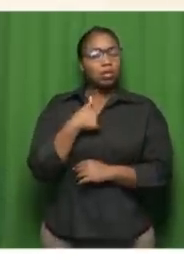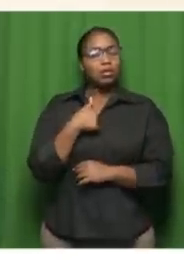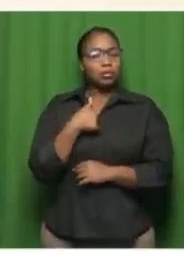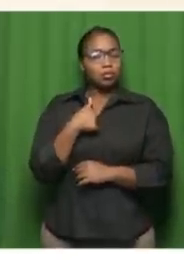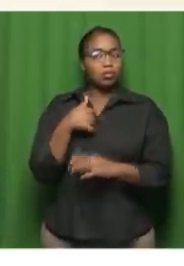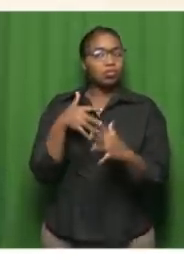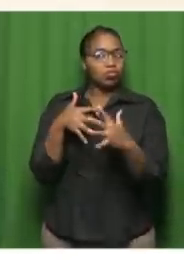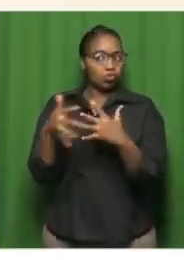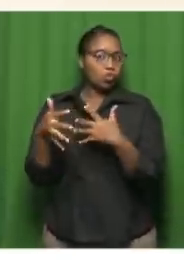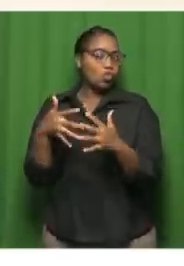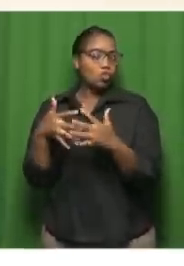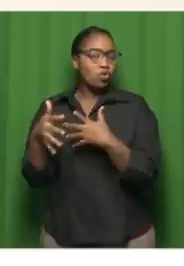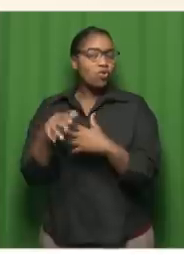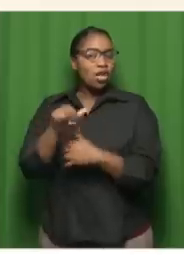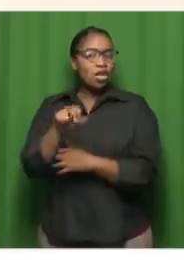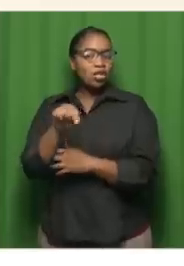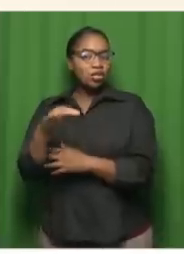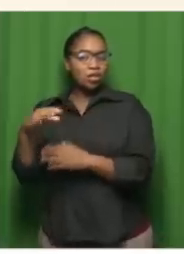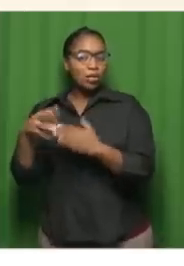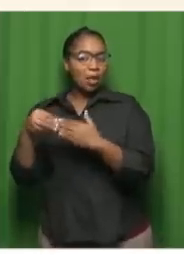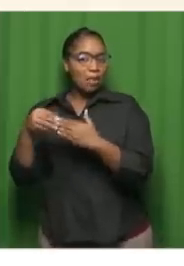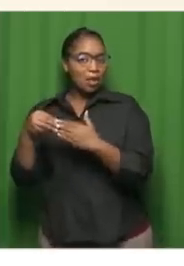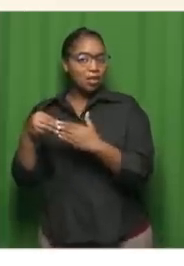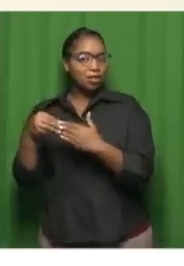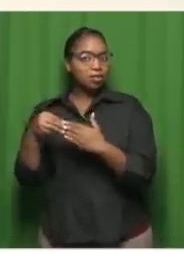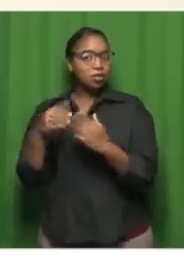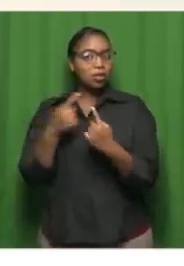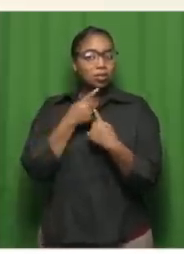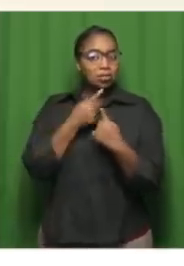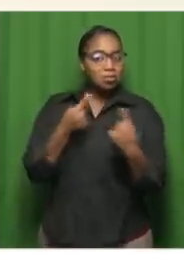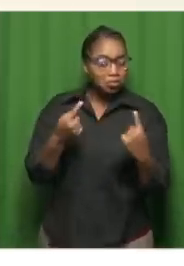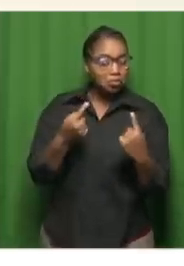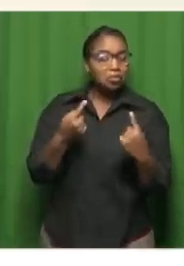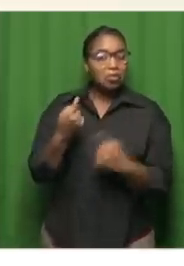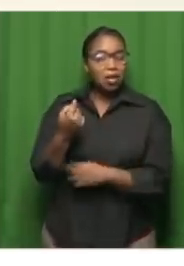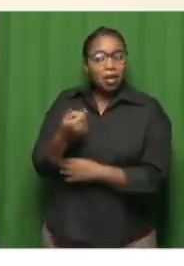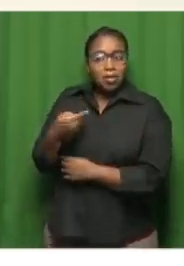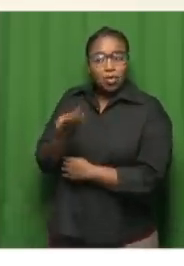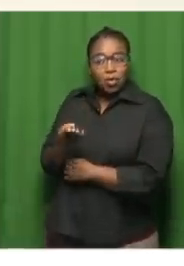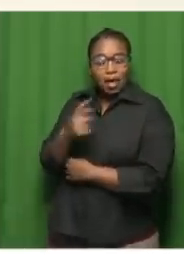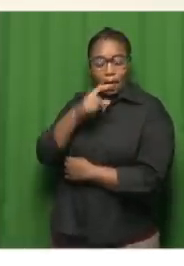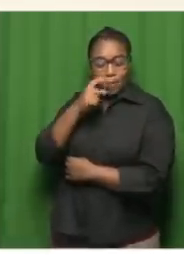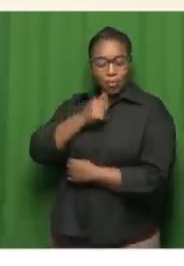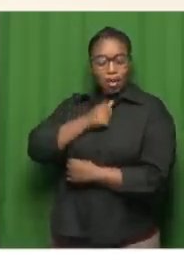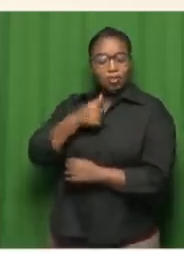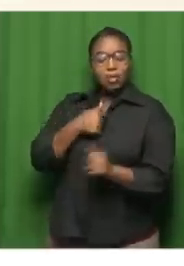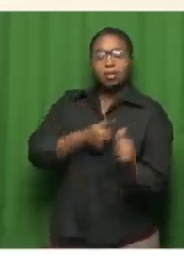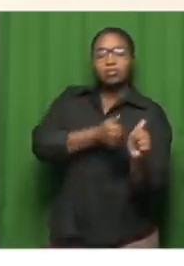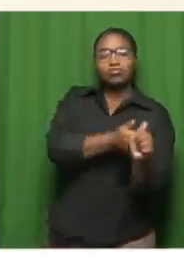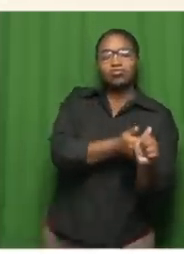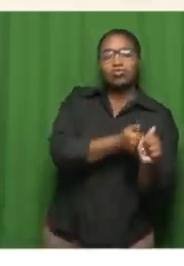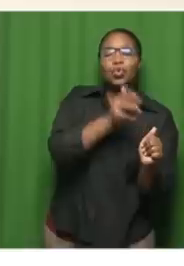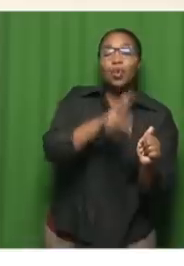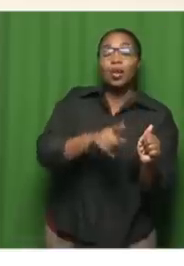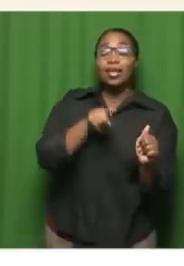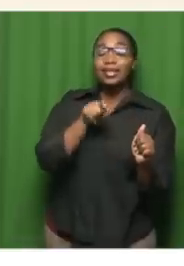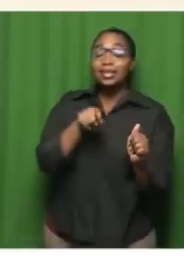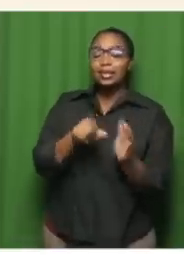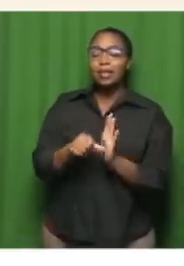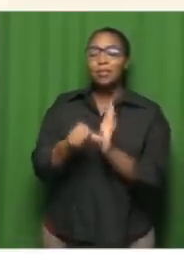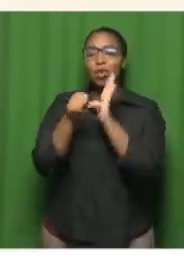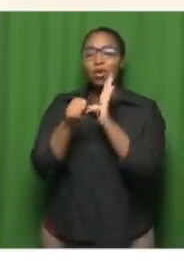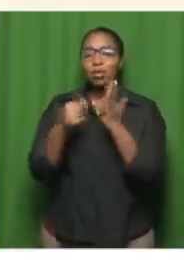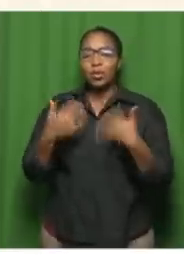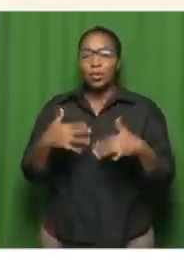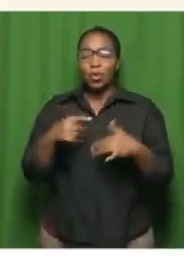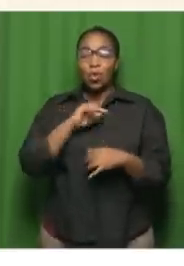what the ANC members when I'm nominated. And I think that is very crucial, because what he then did